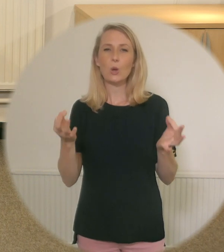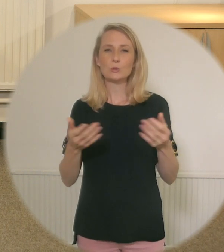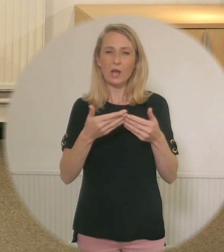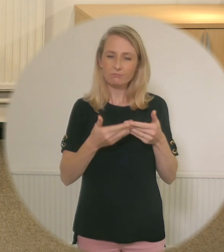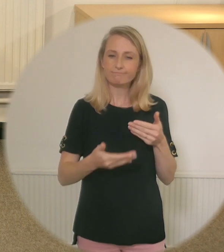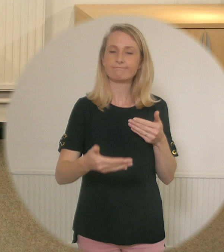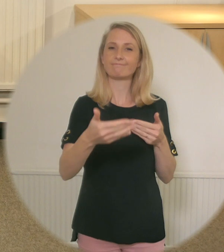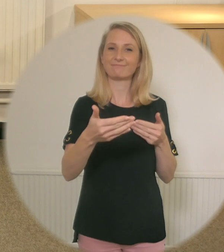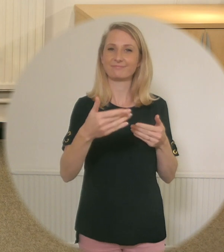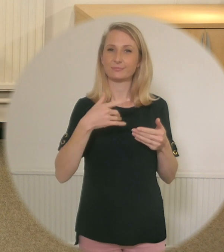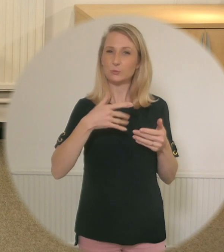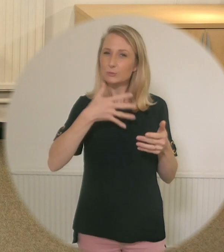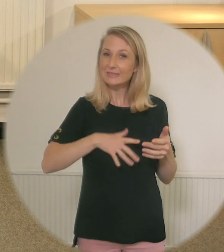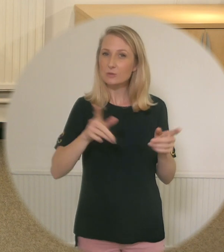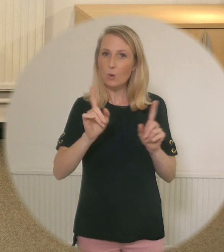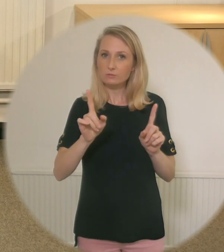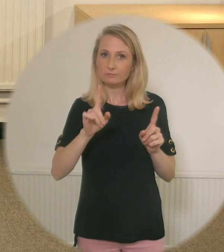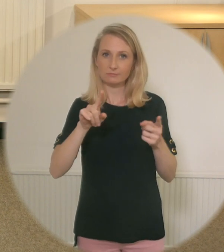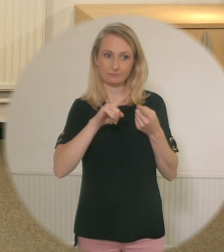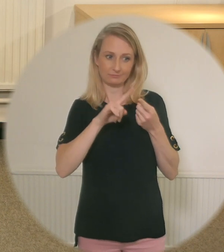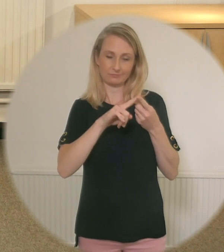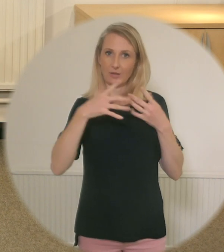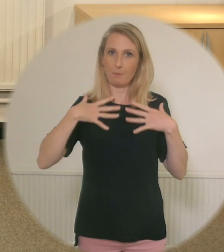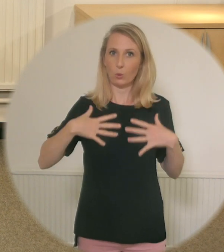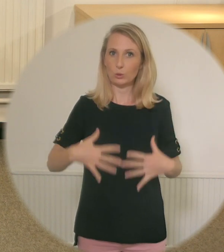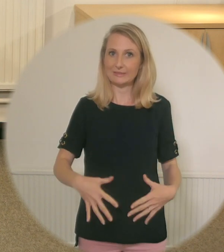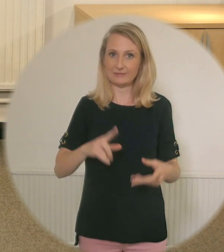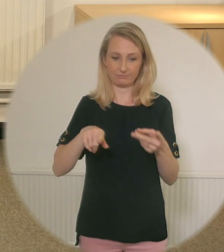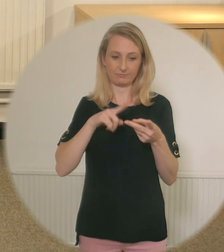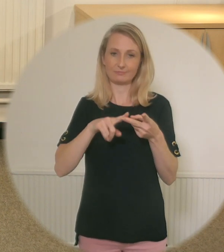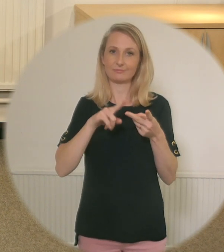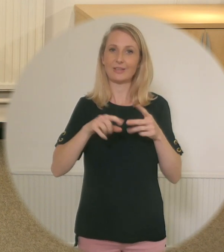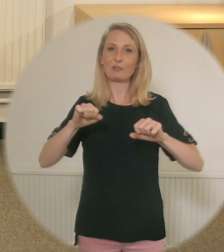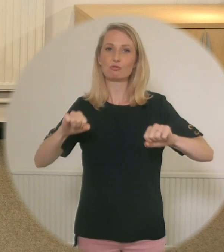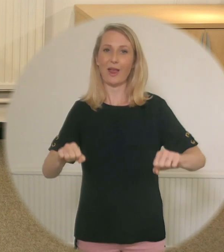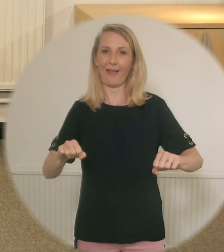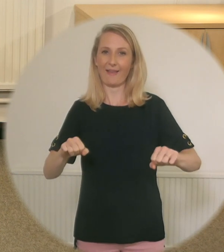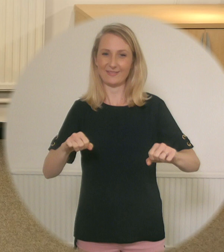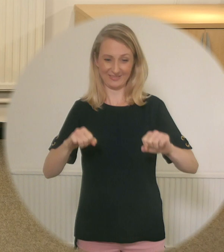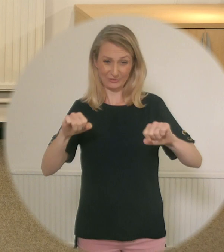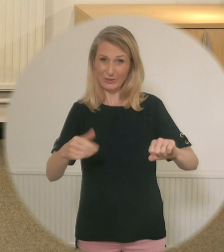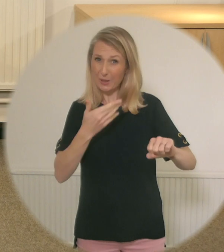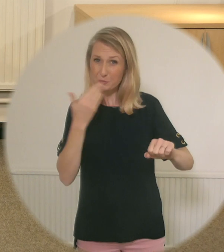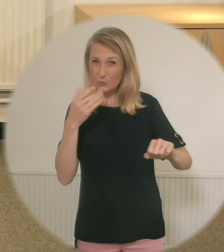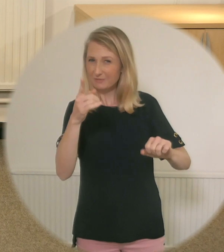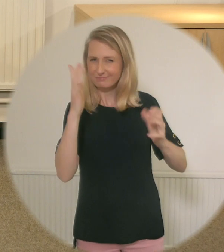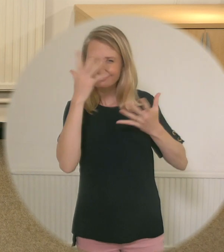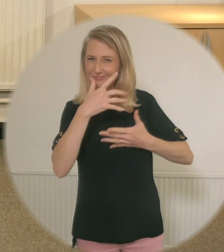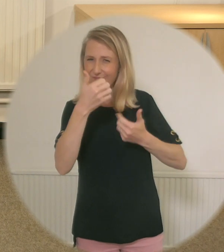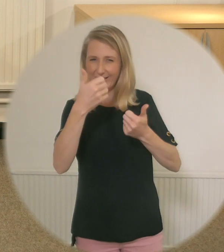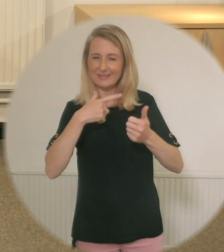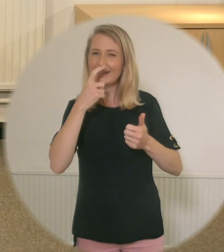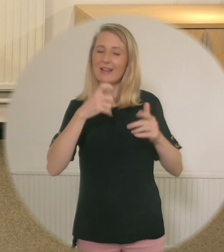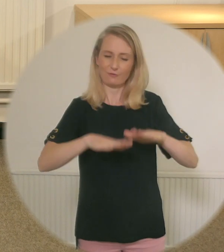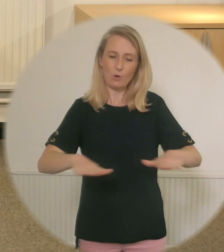need to do this session is your body and a chair. And if you haven't got a chair, you could even sit on the floor.